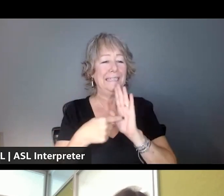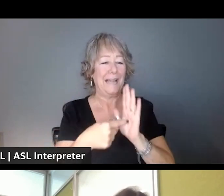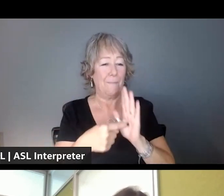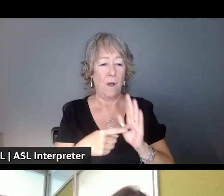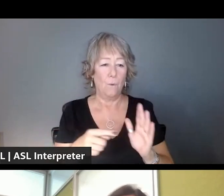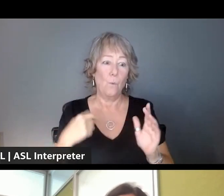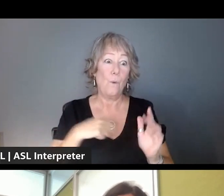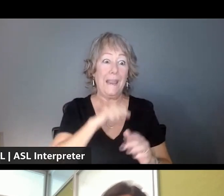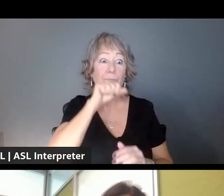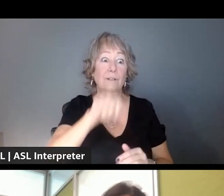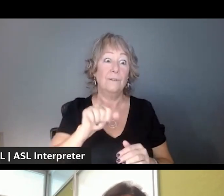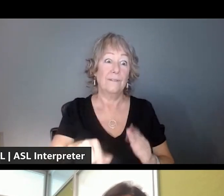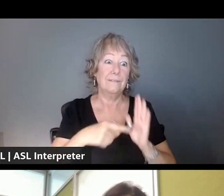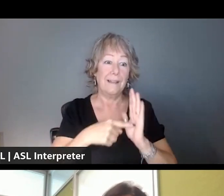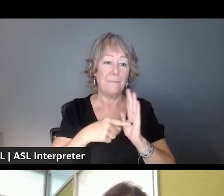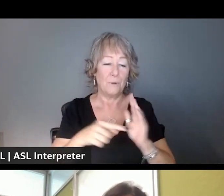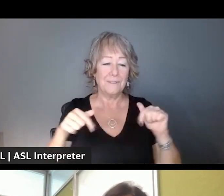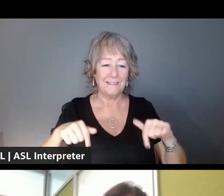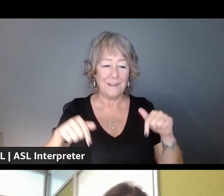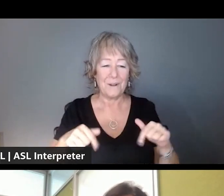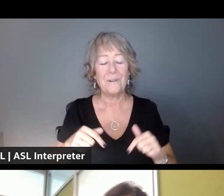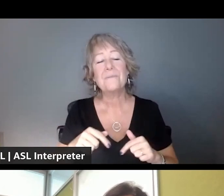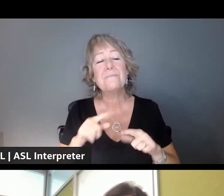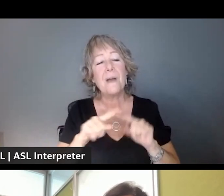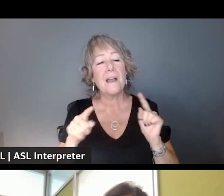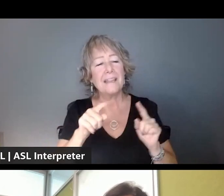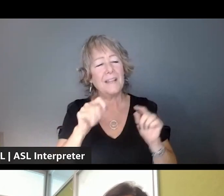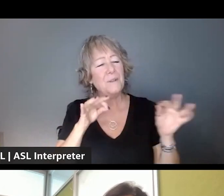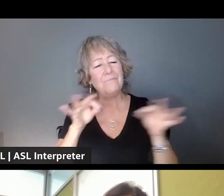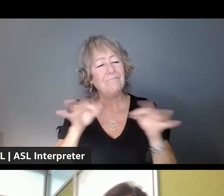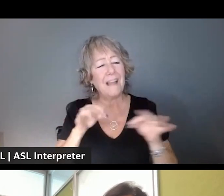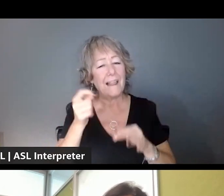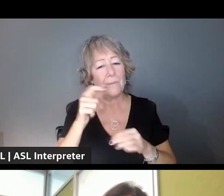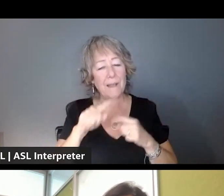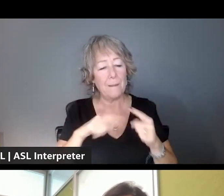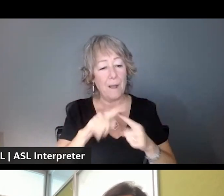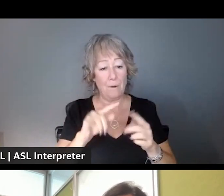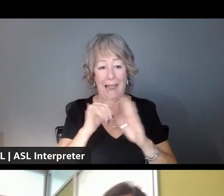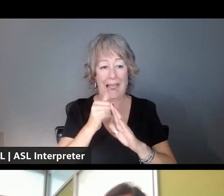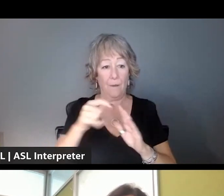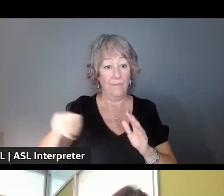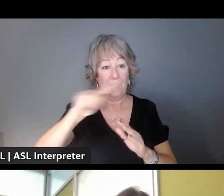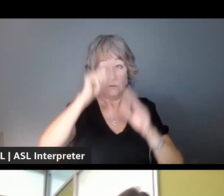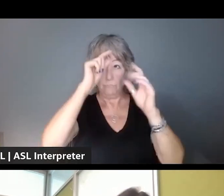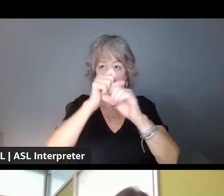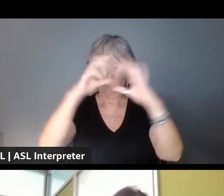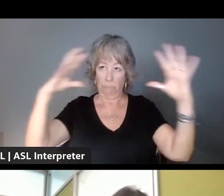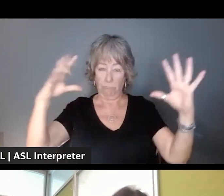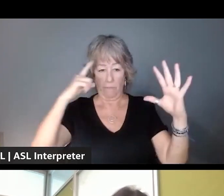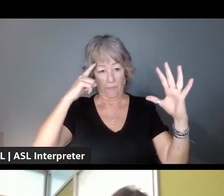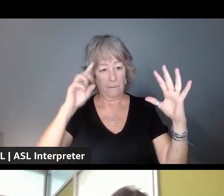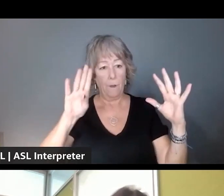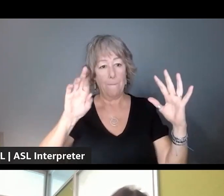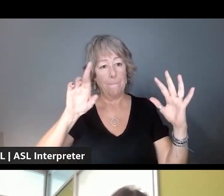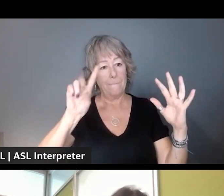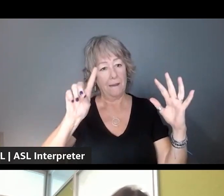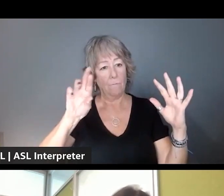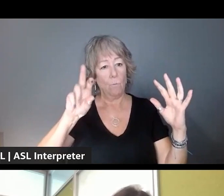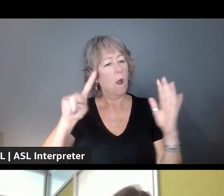demo, can we give the people an idea about how they should be thinking about Bedrock, how they can use